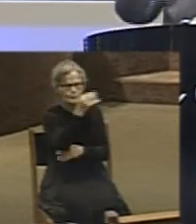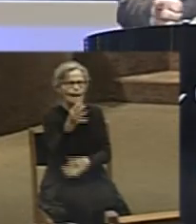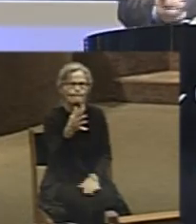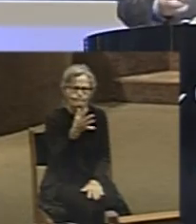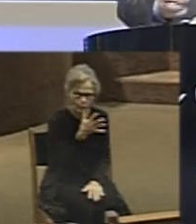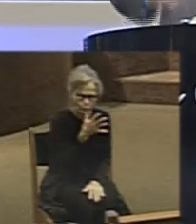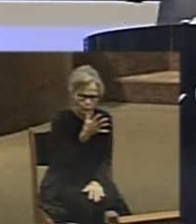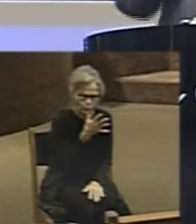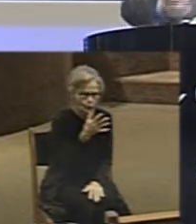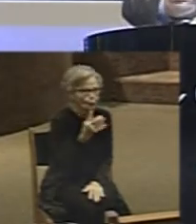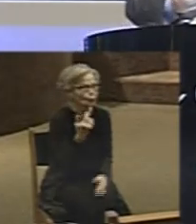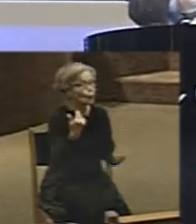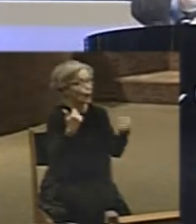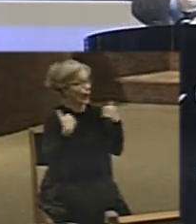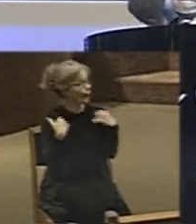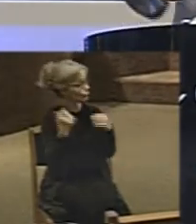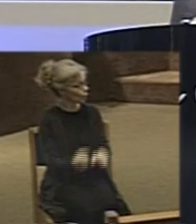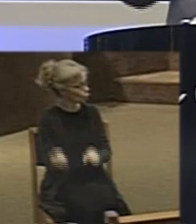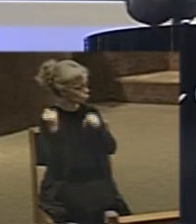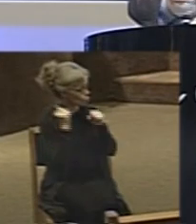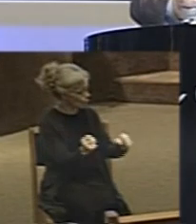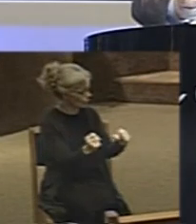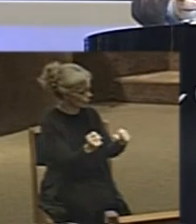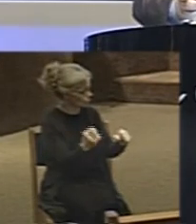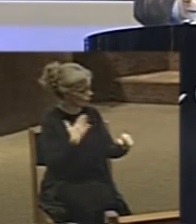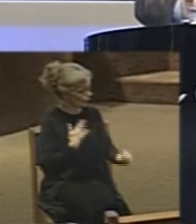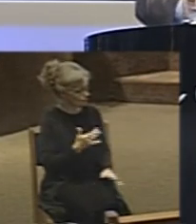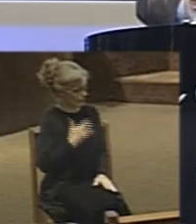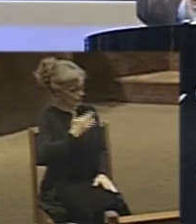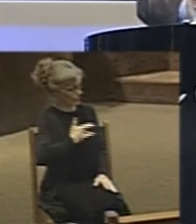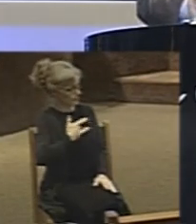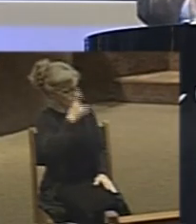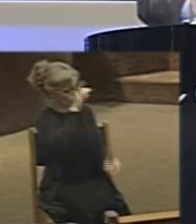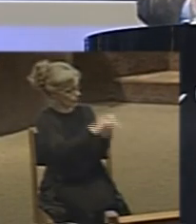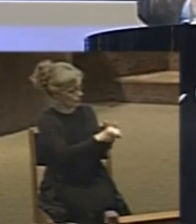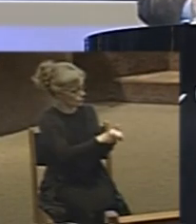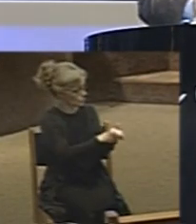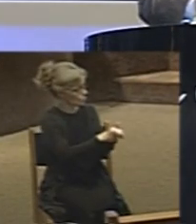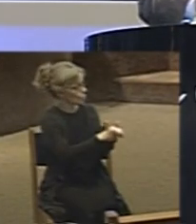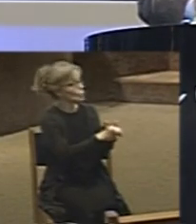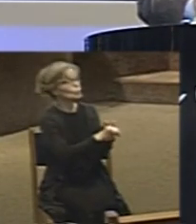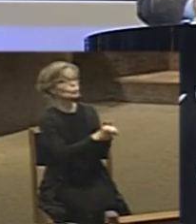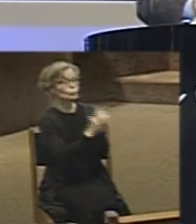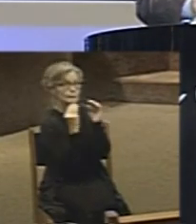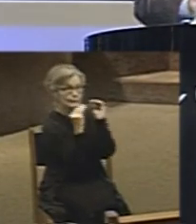at least have the courage of their convictions.